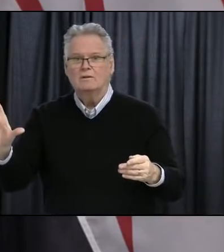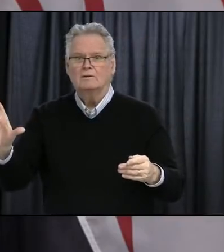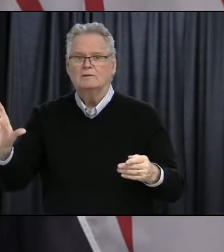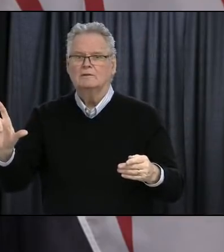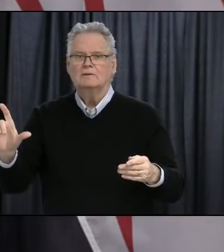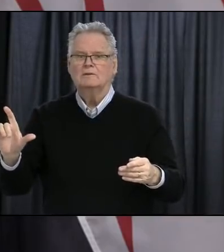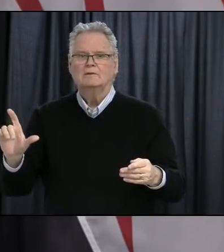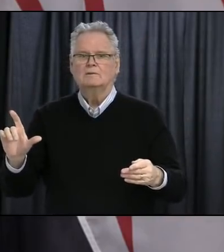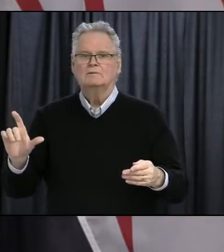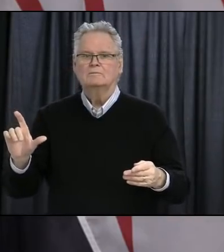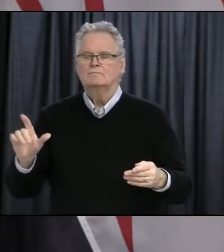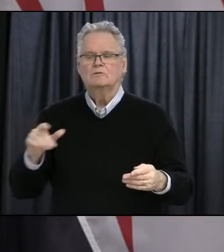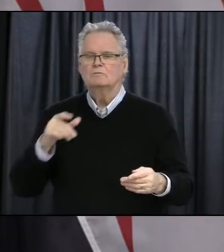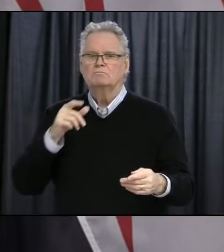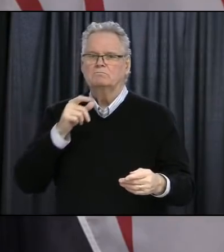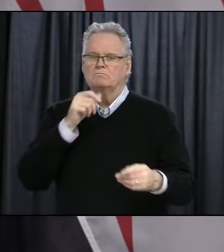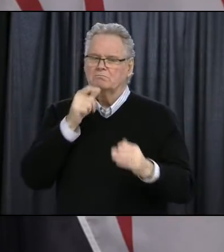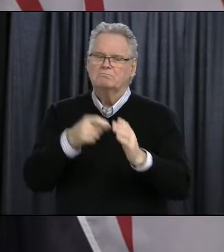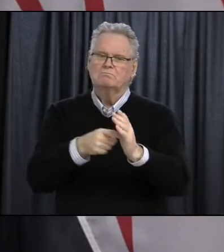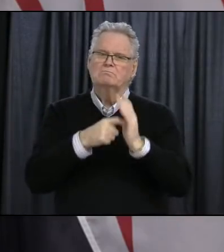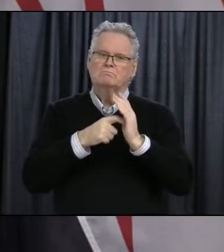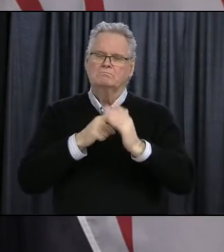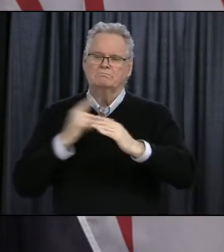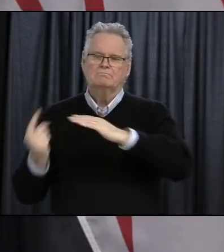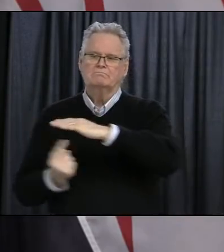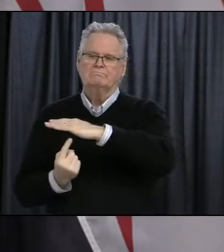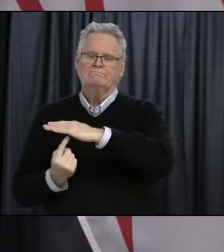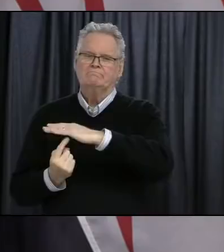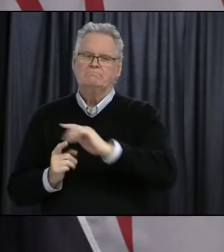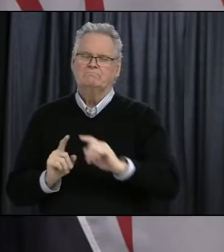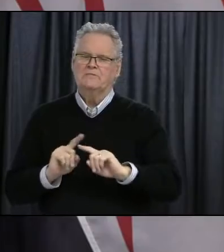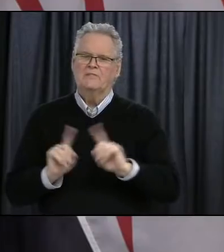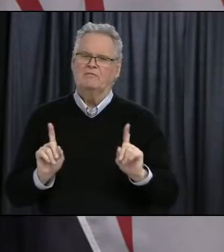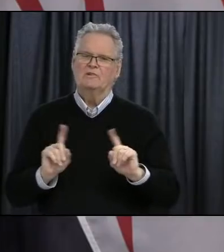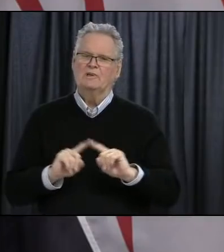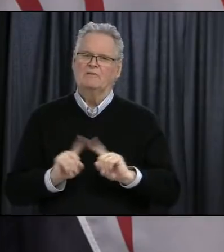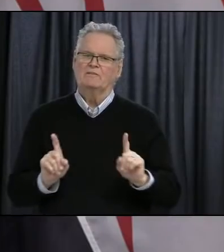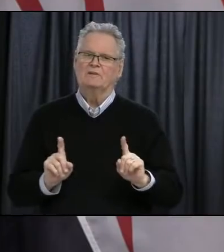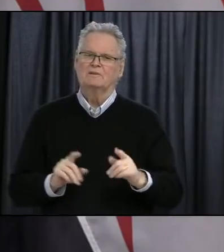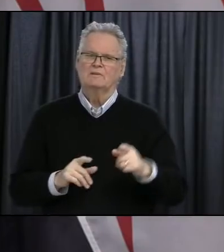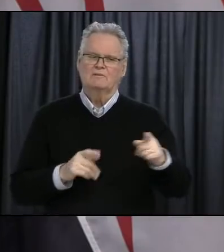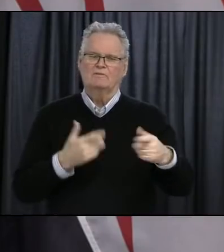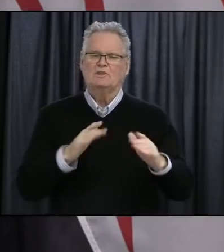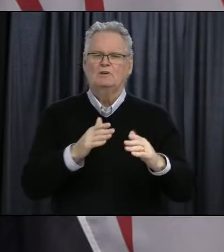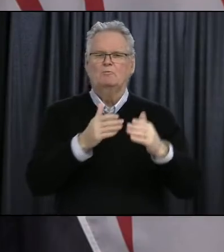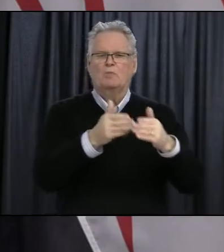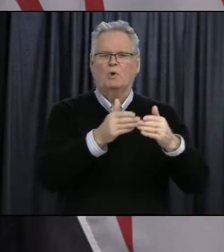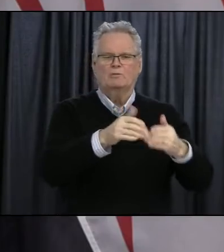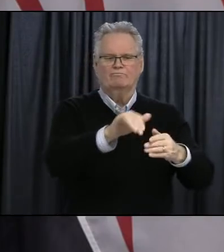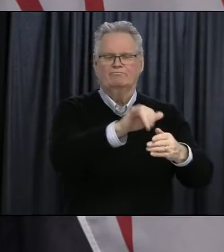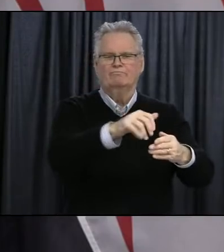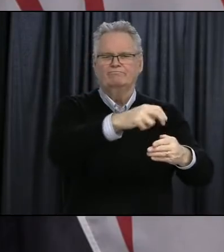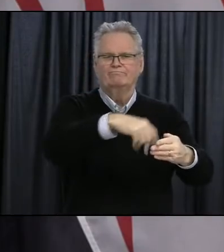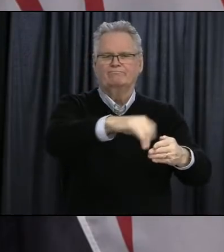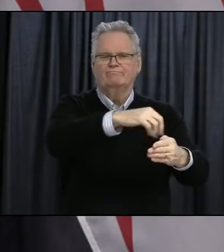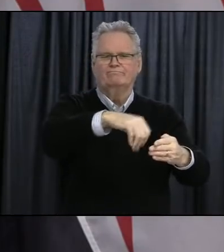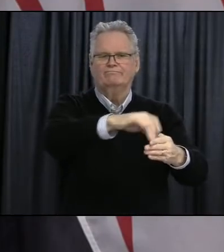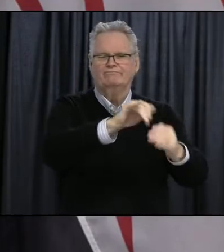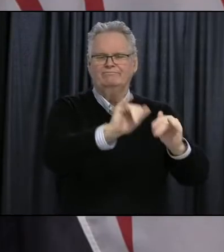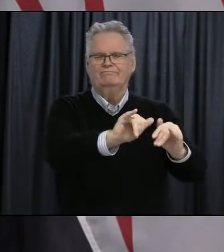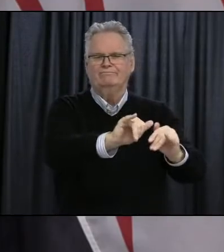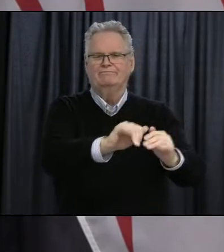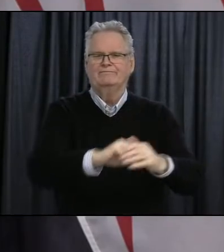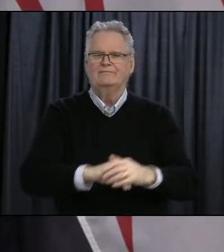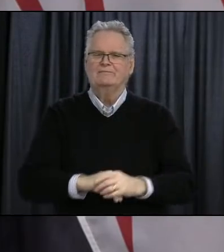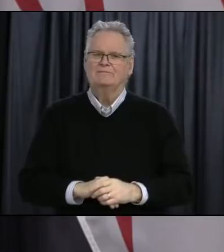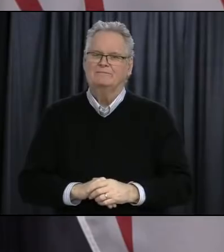some exceptions to those rules where we know that the people involved would not have been exposed. I can't speak to that situation